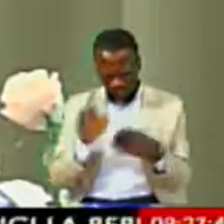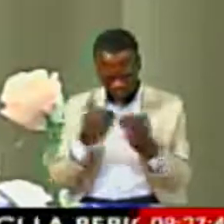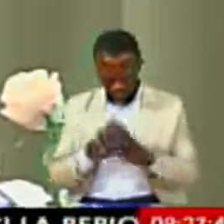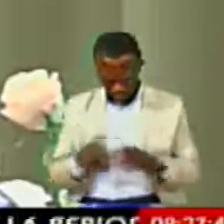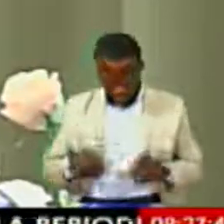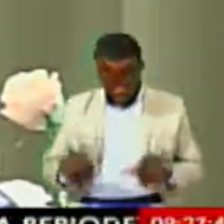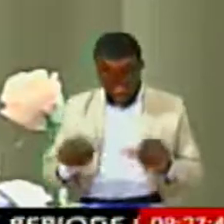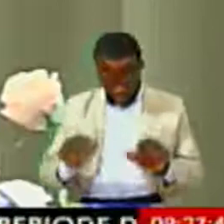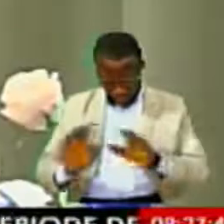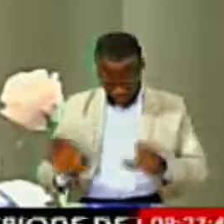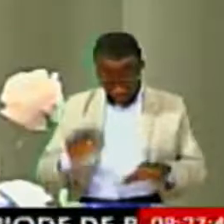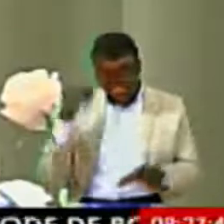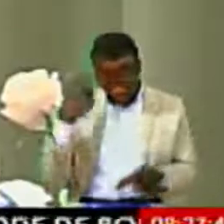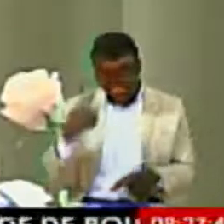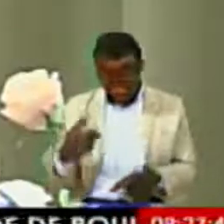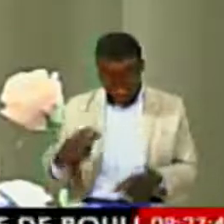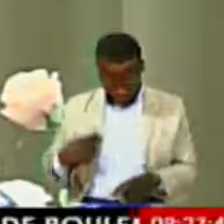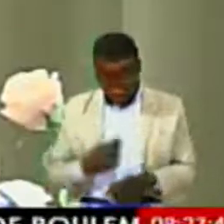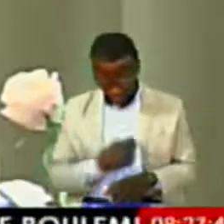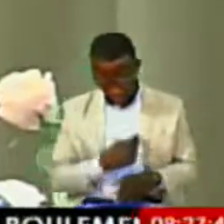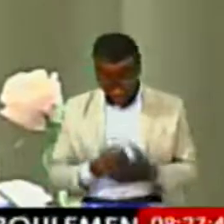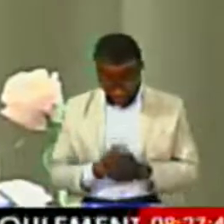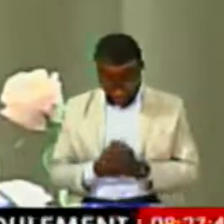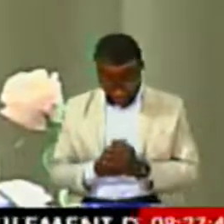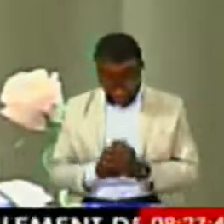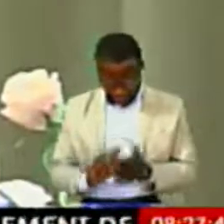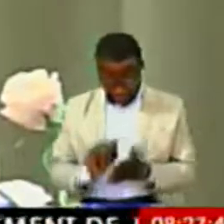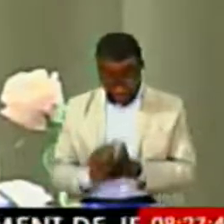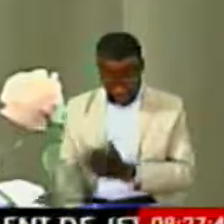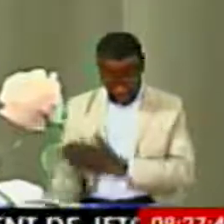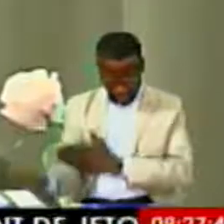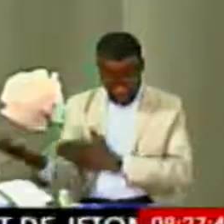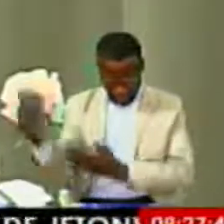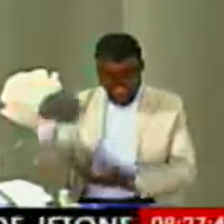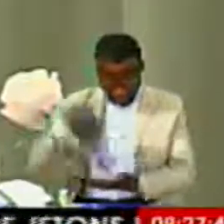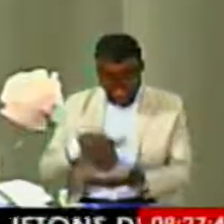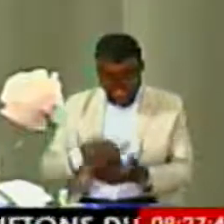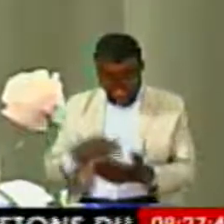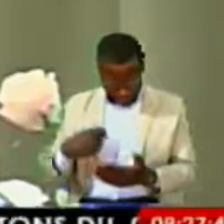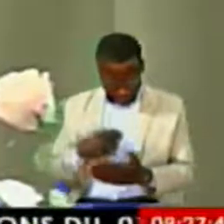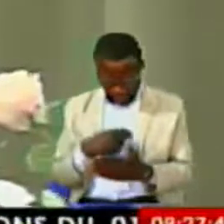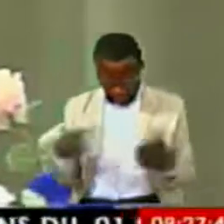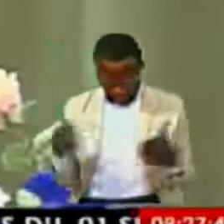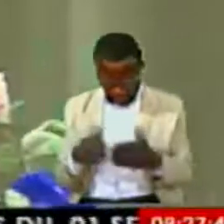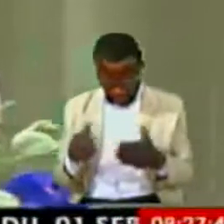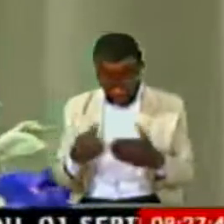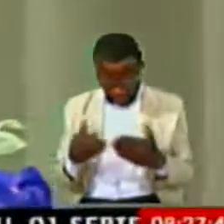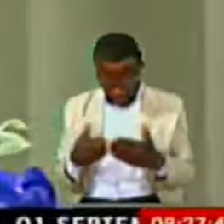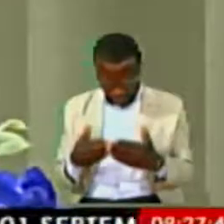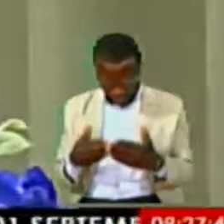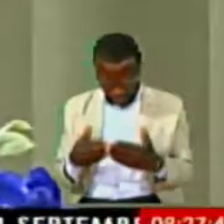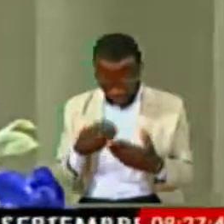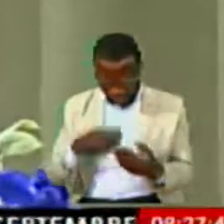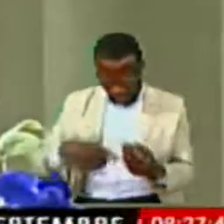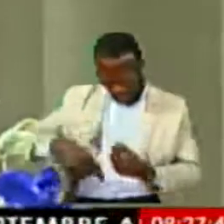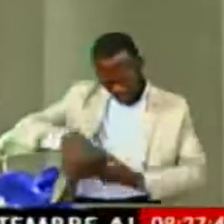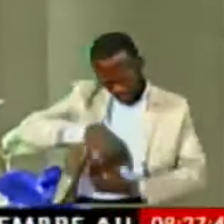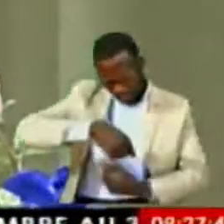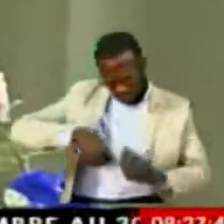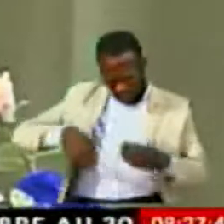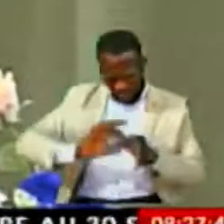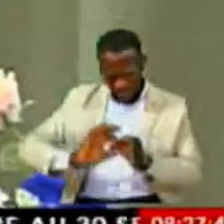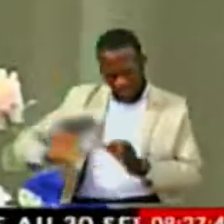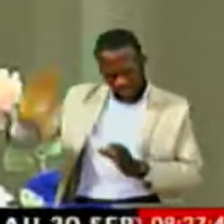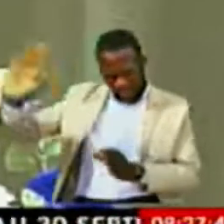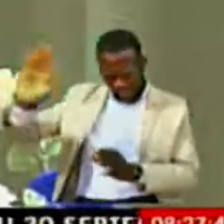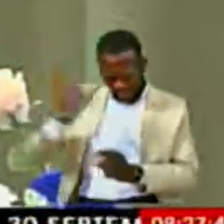thank you for everything you don't stop doing for us. Ce matin, this morning, nous sommes rassemblés autour de ta parole. We are gathered around your word.